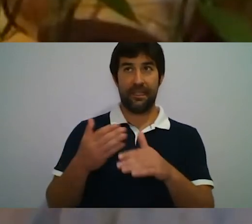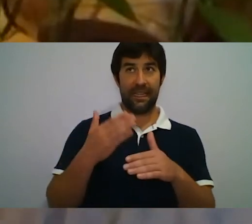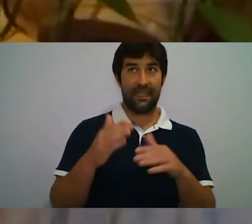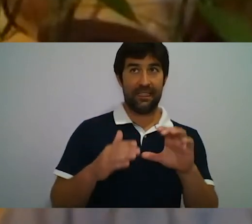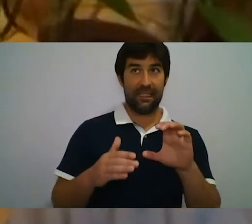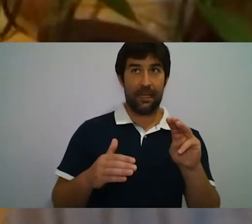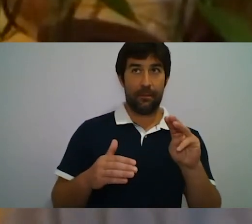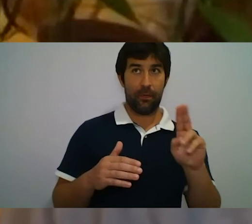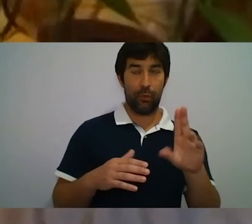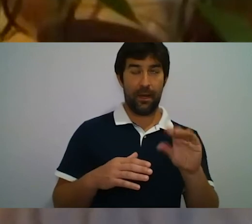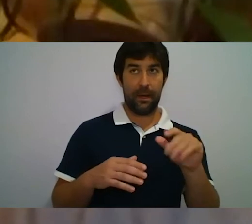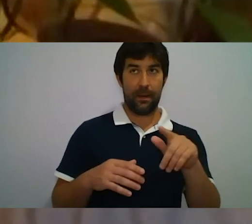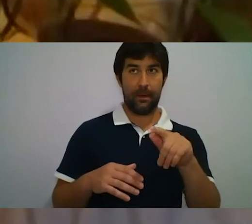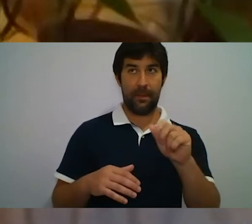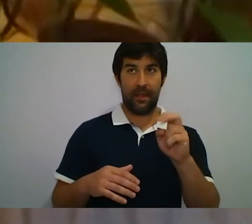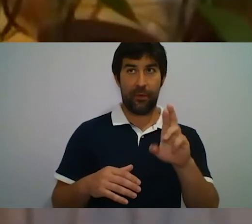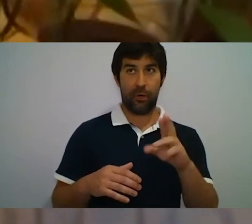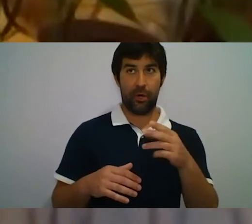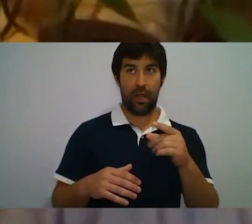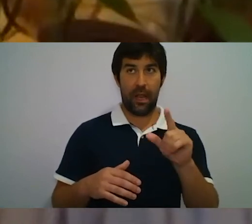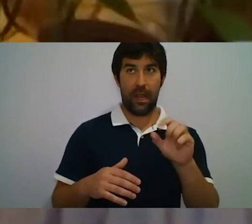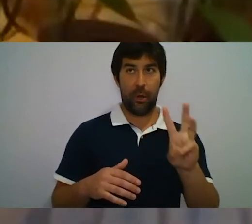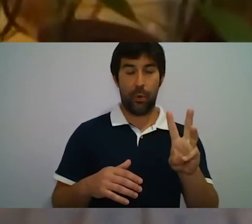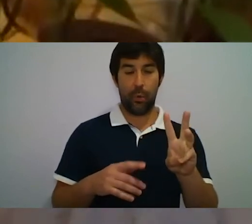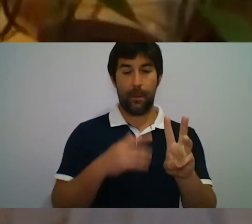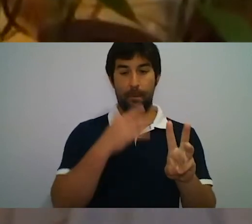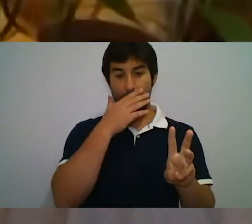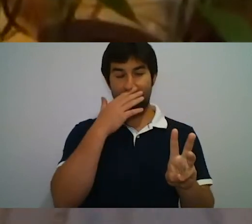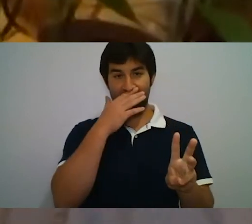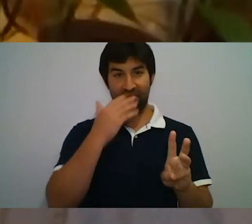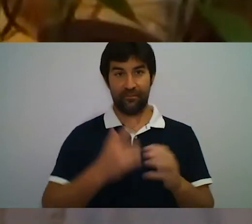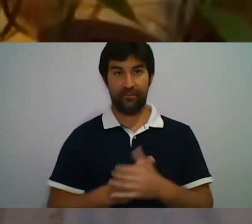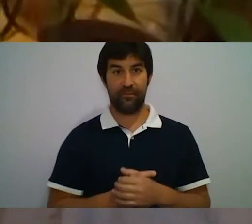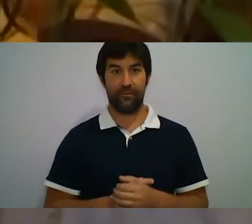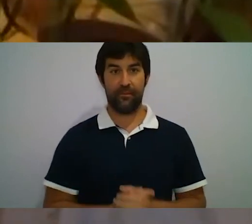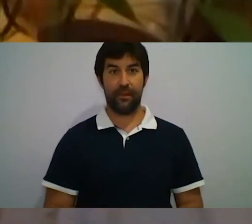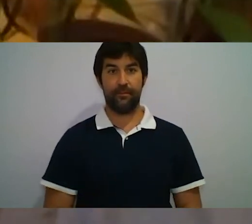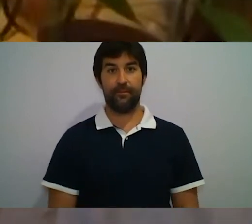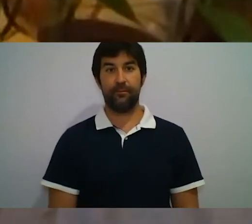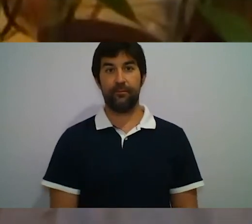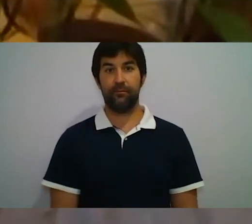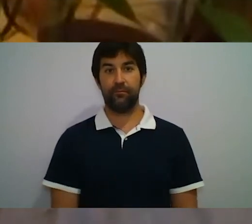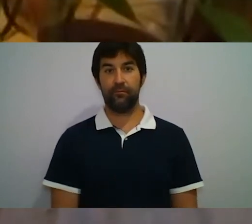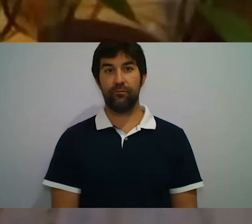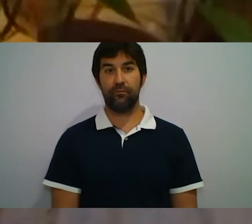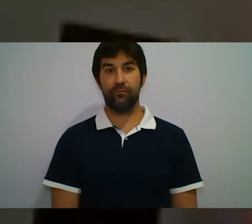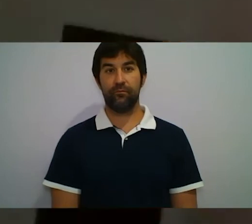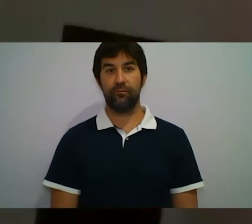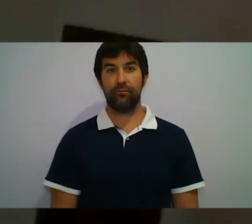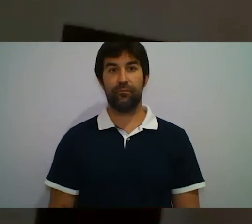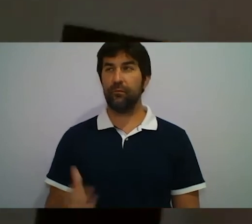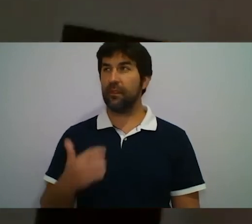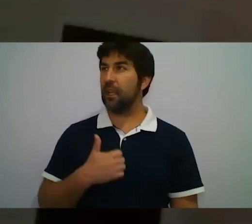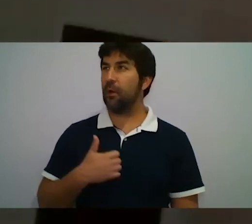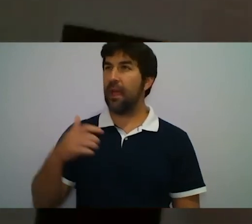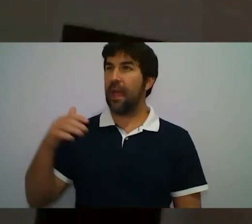Well, for the 2021 budget, I think there's not going to be a lot of big new proposals. It will